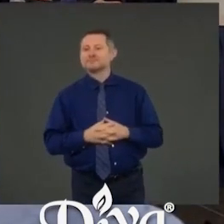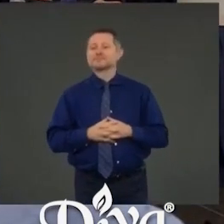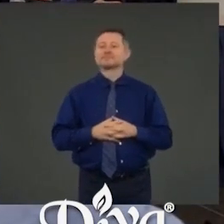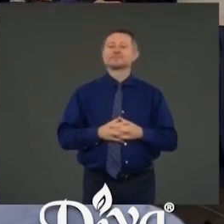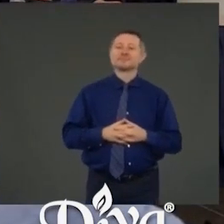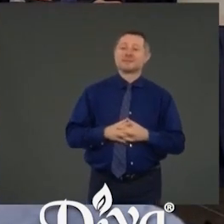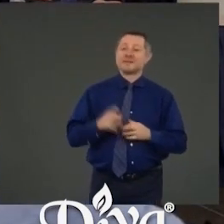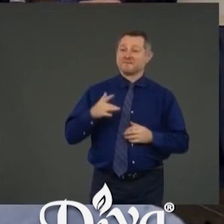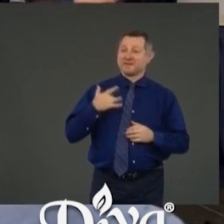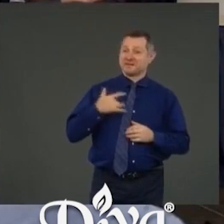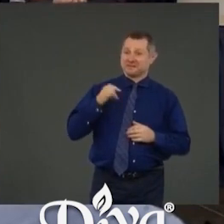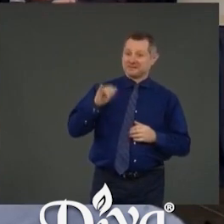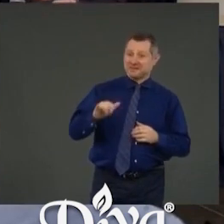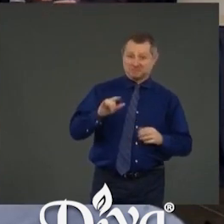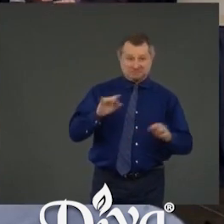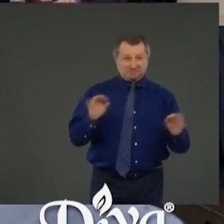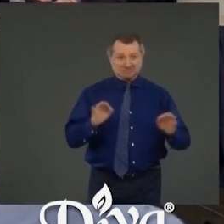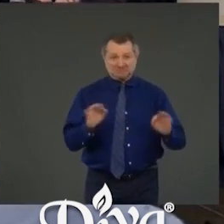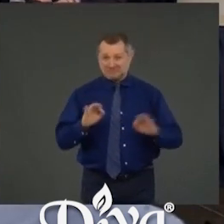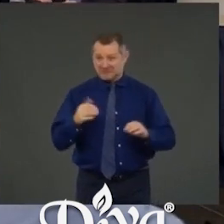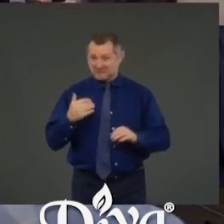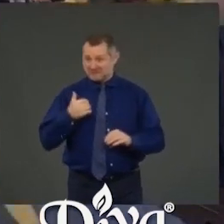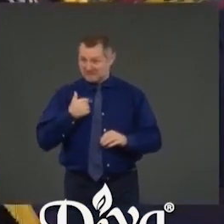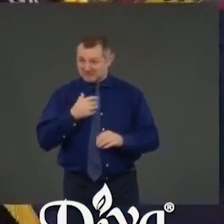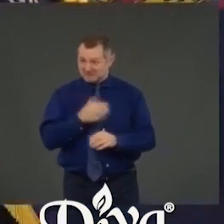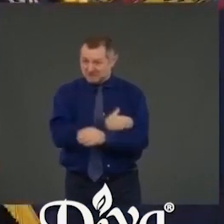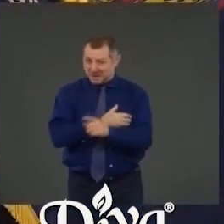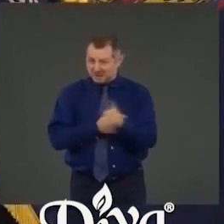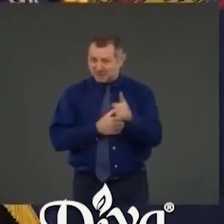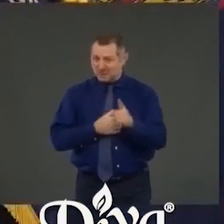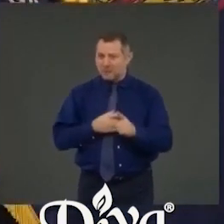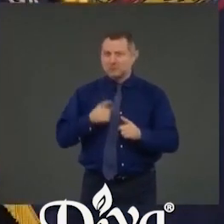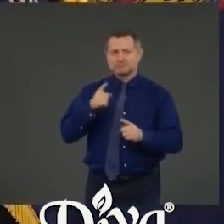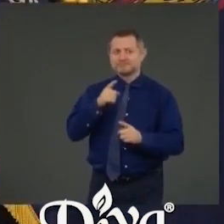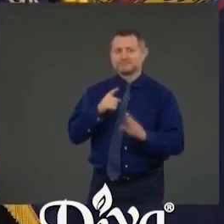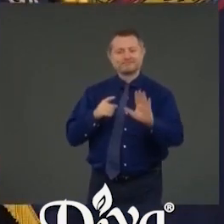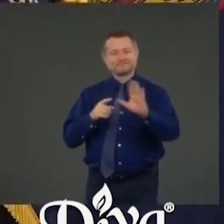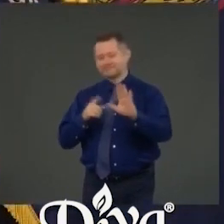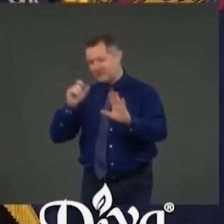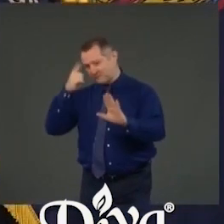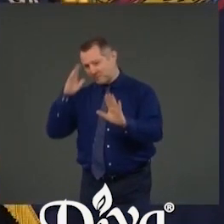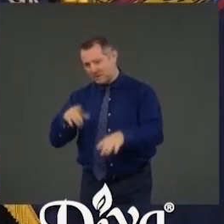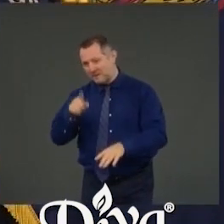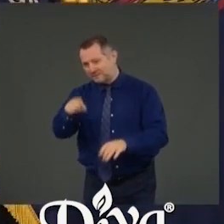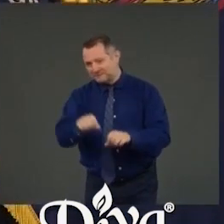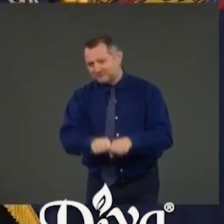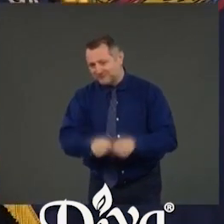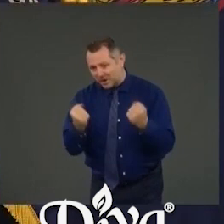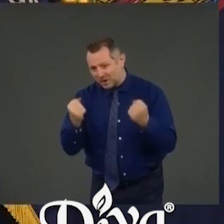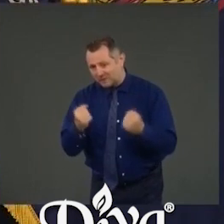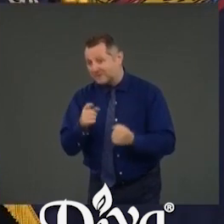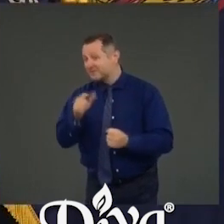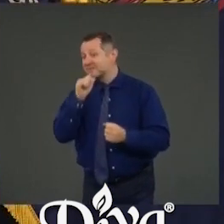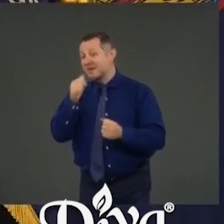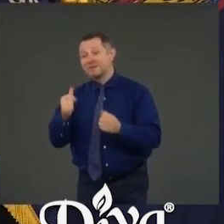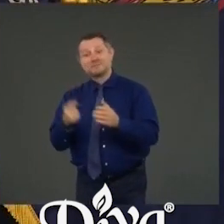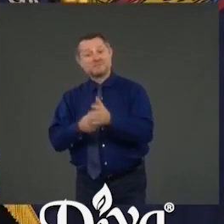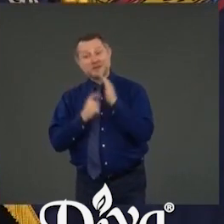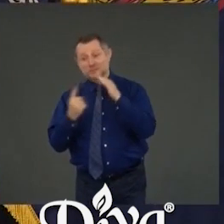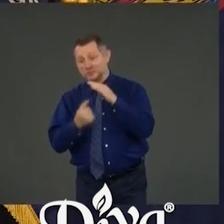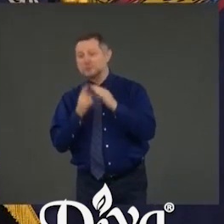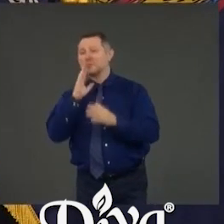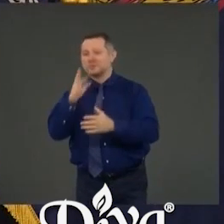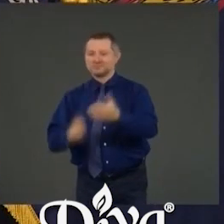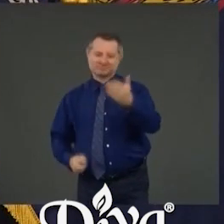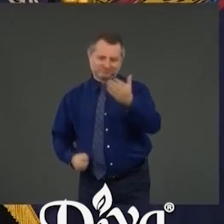No, you violate the quarantine, you will then have to do mandatory quarantine, and you'll be fined. But you're not stopping people